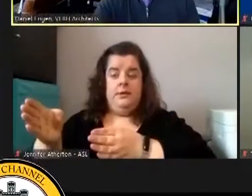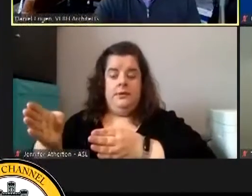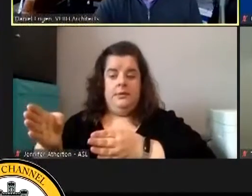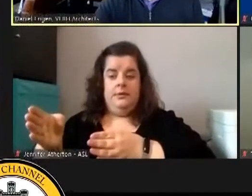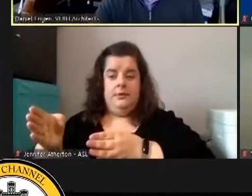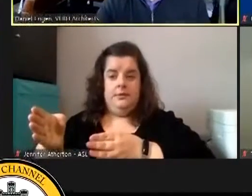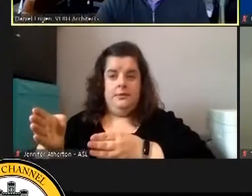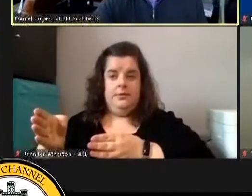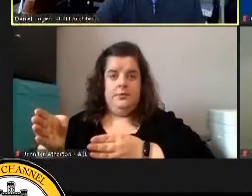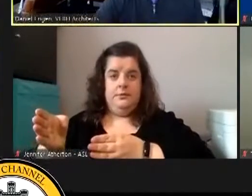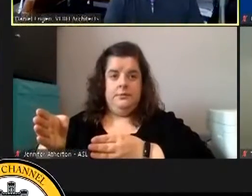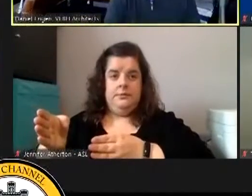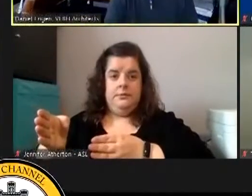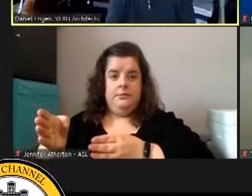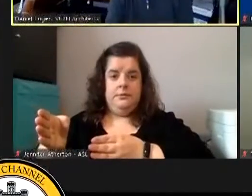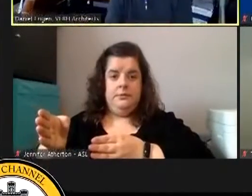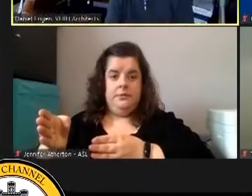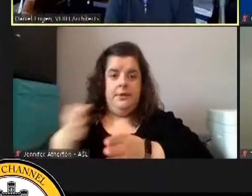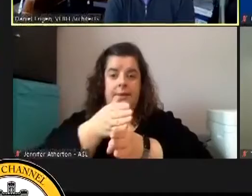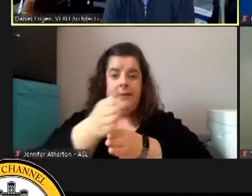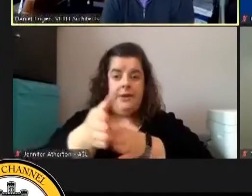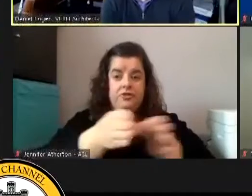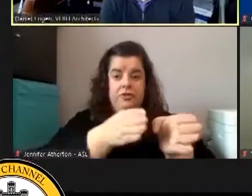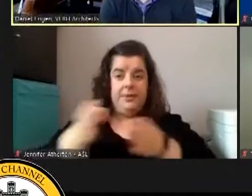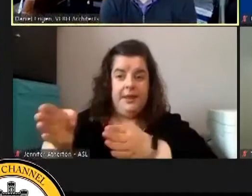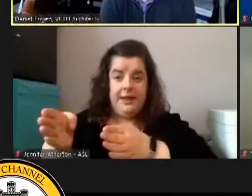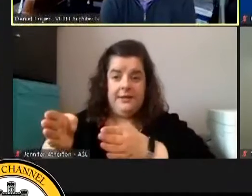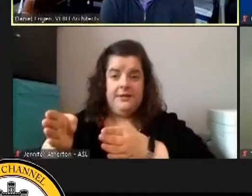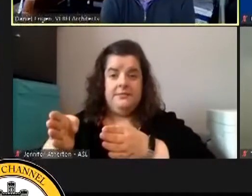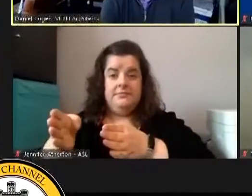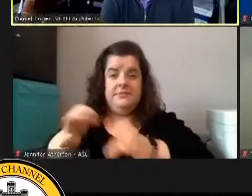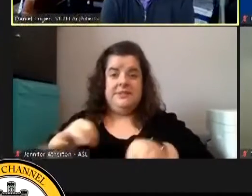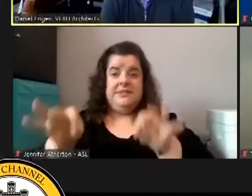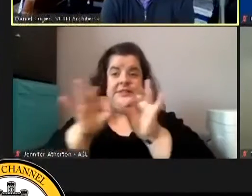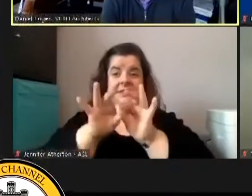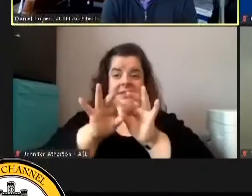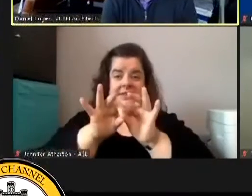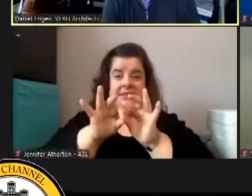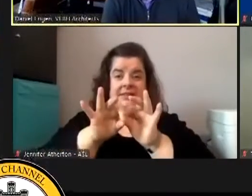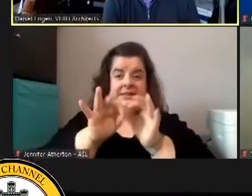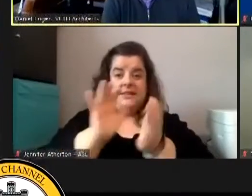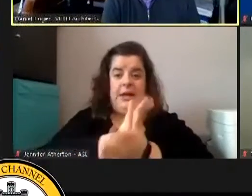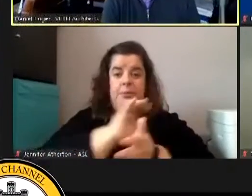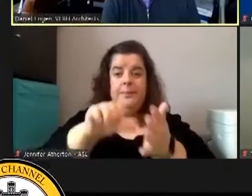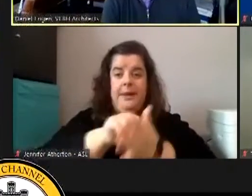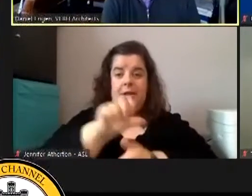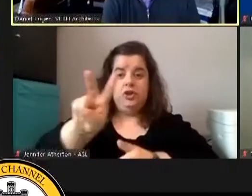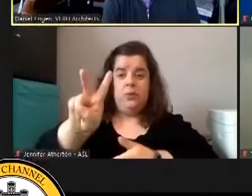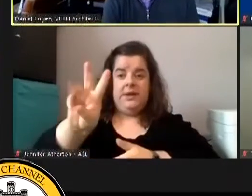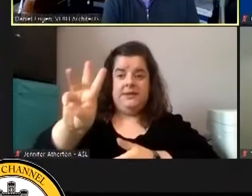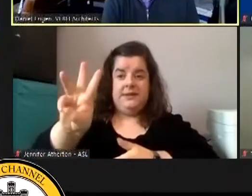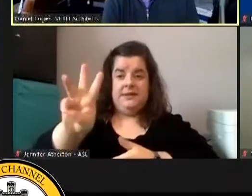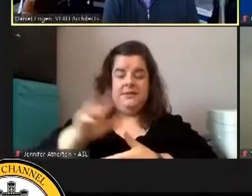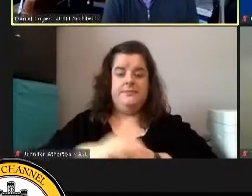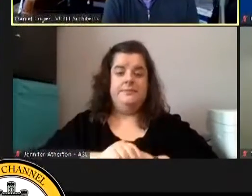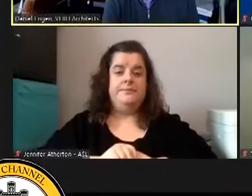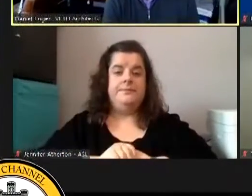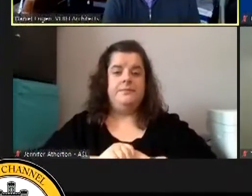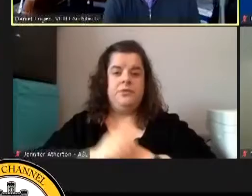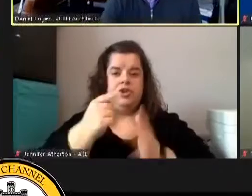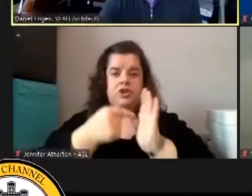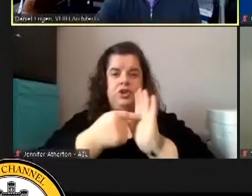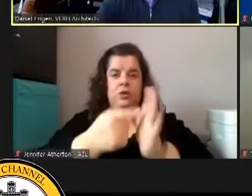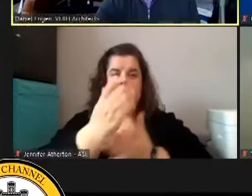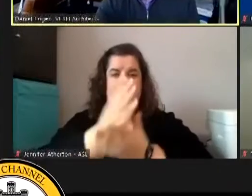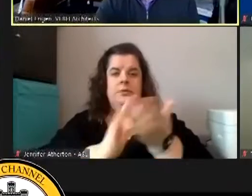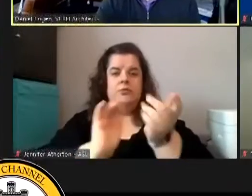this is the master planning key document on page 26. It shows some changes here.